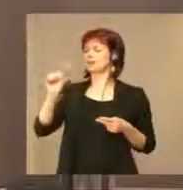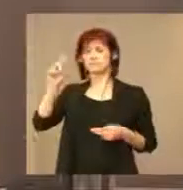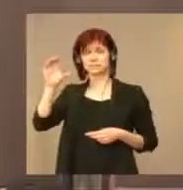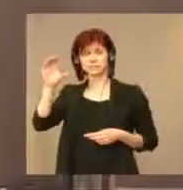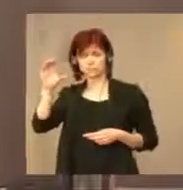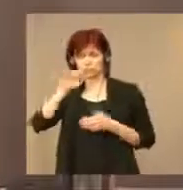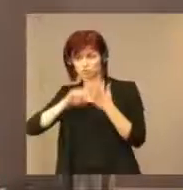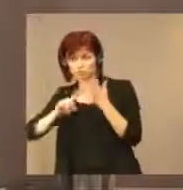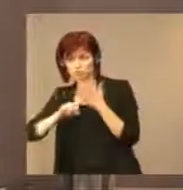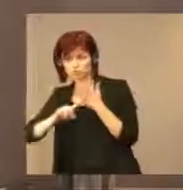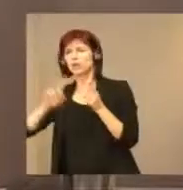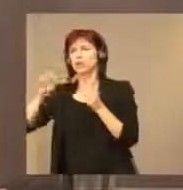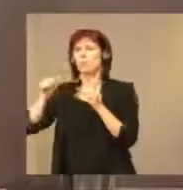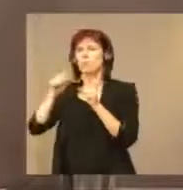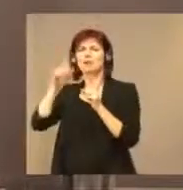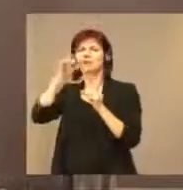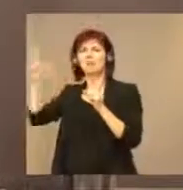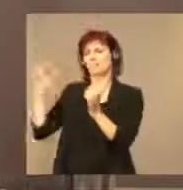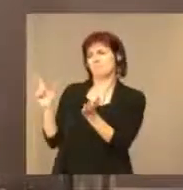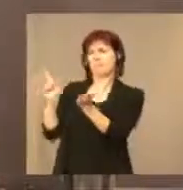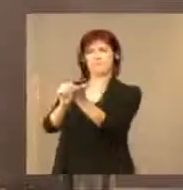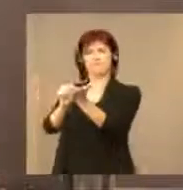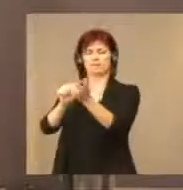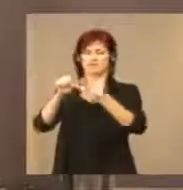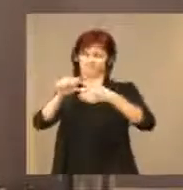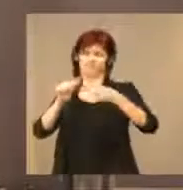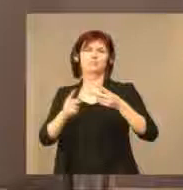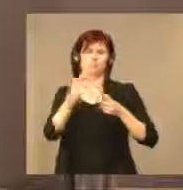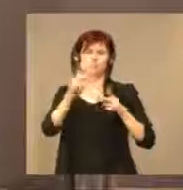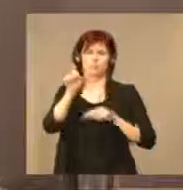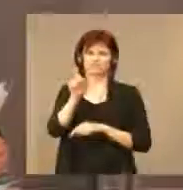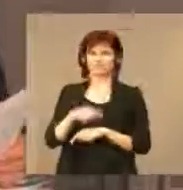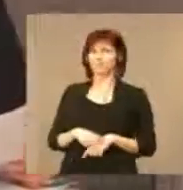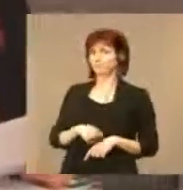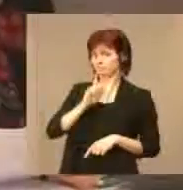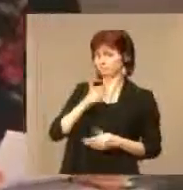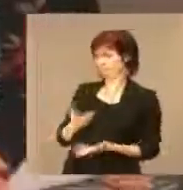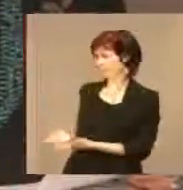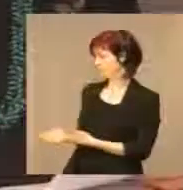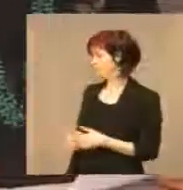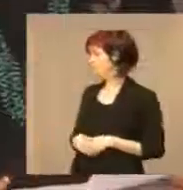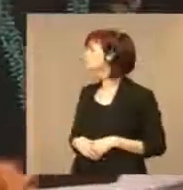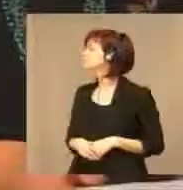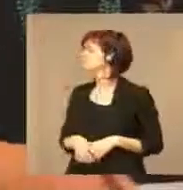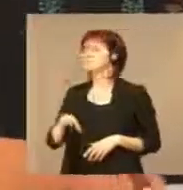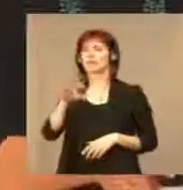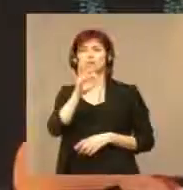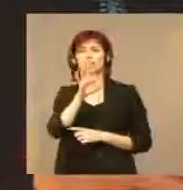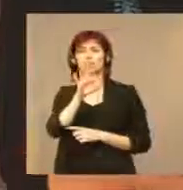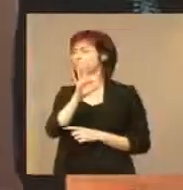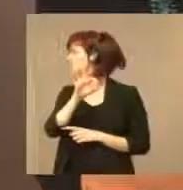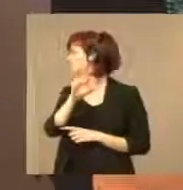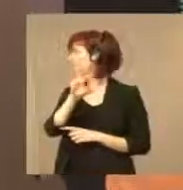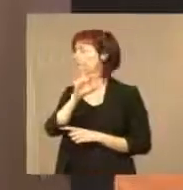So I guess it's a two-part question. So the first part, Wendell, you're going to answer that. Sure, yeah. The First Nations